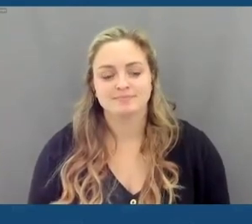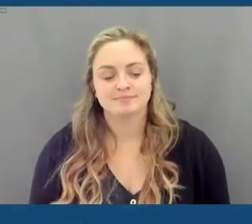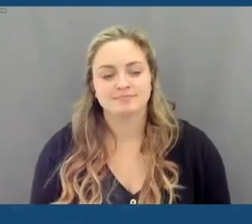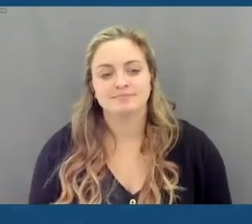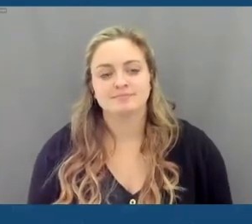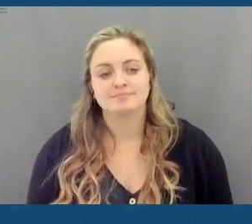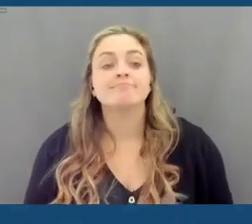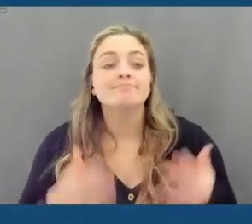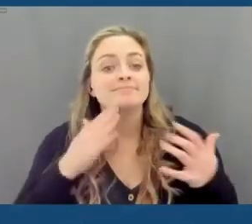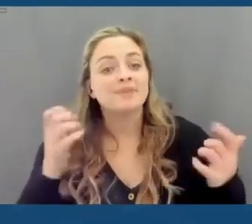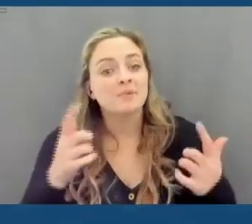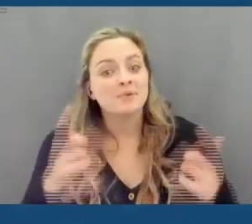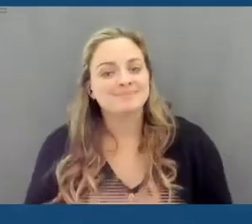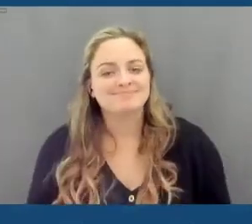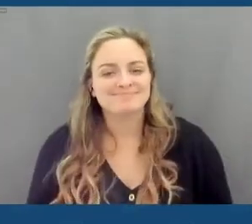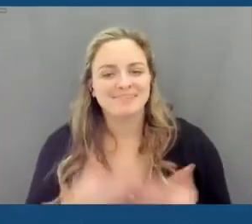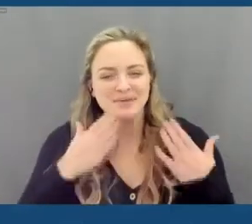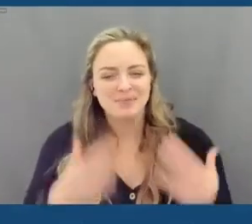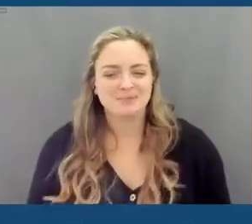Thank you, everyone. Thank you.